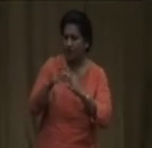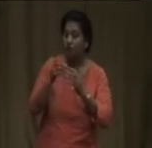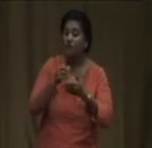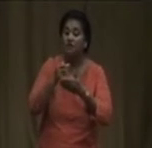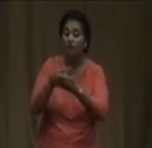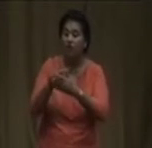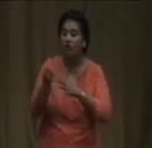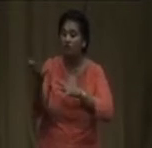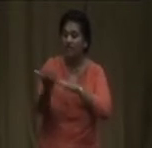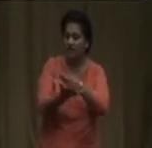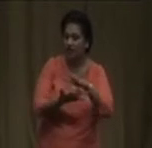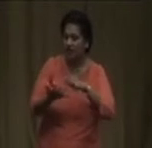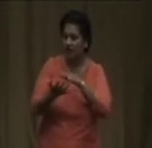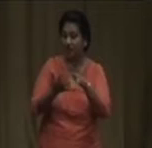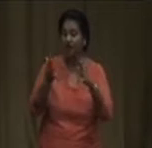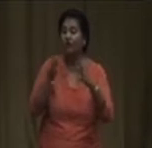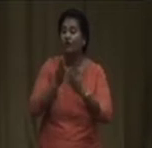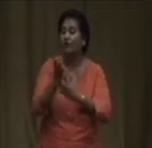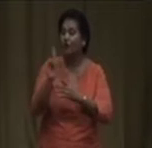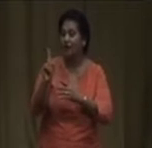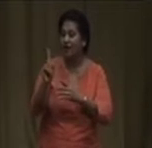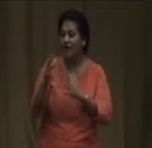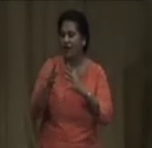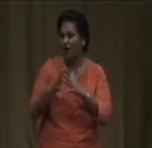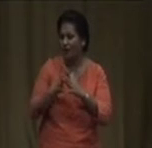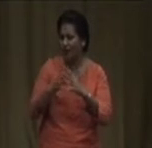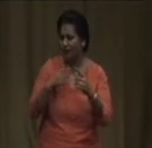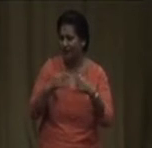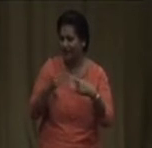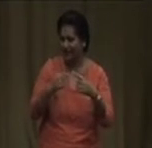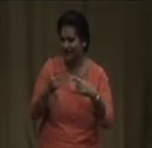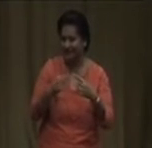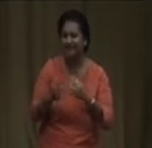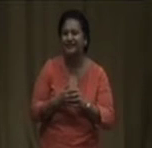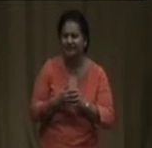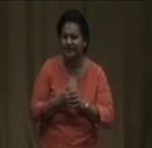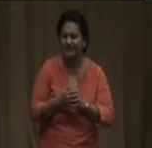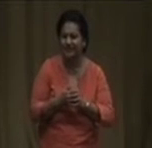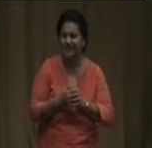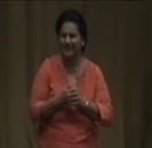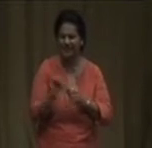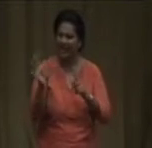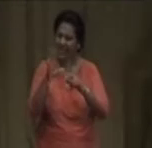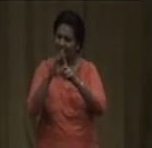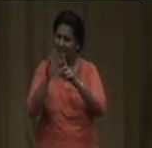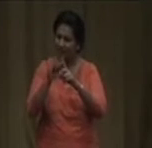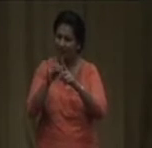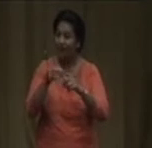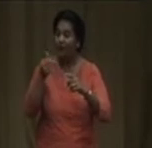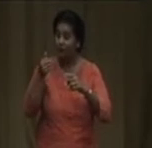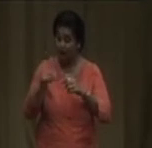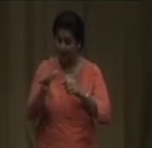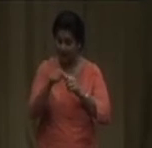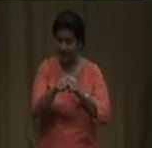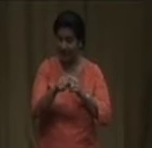the web that are totally independent from the content side. So, for example, we use the Discourse engine,